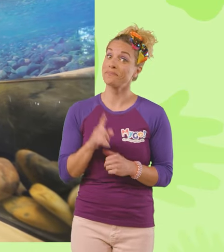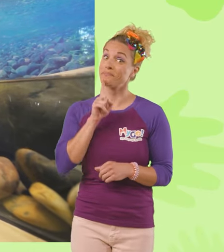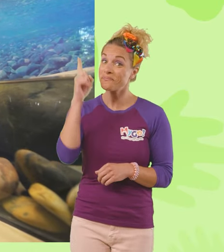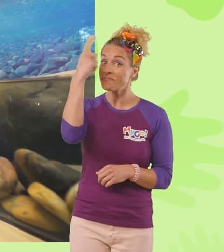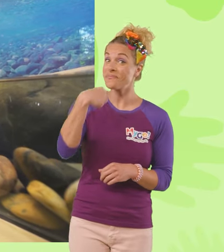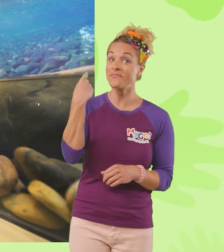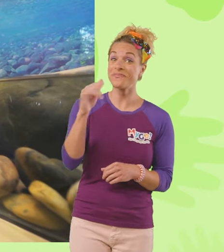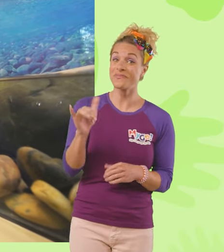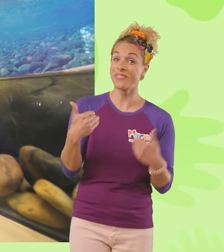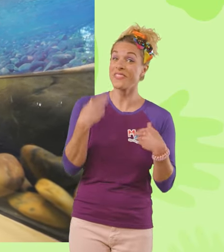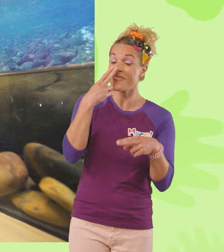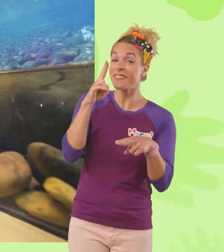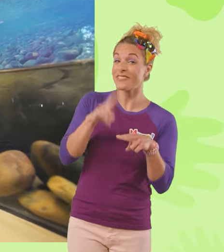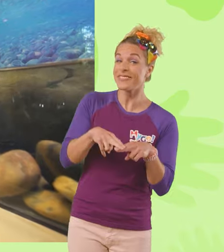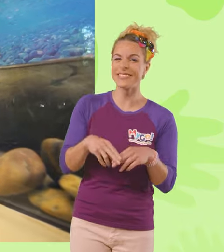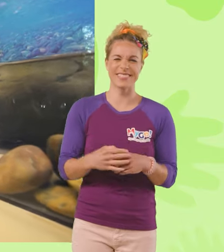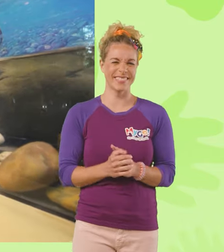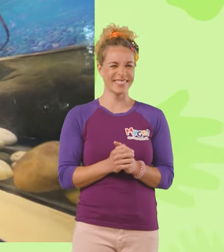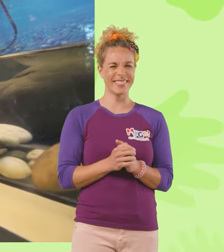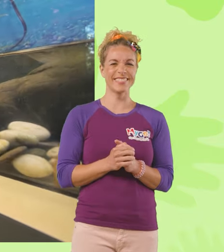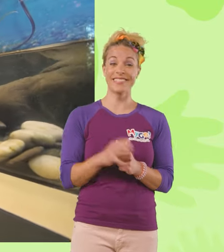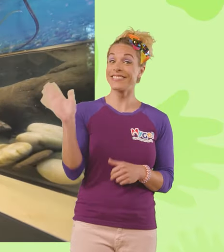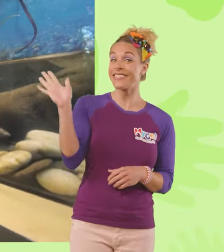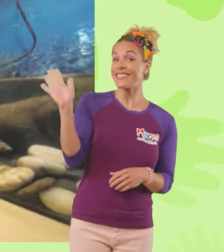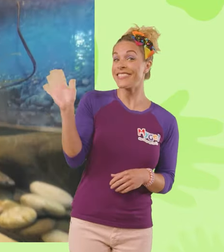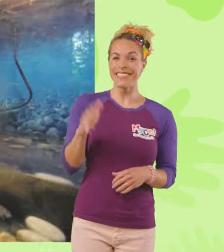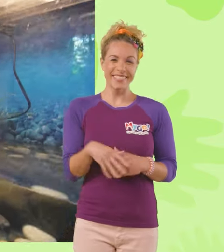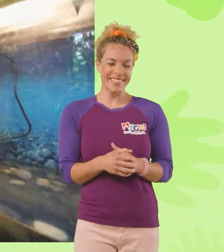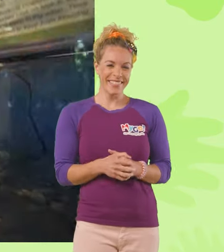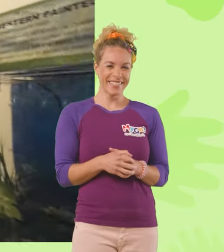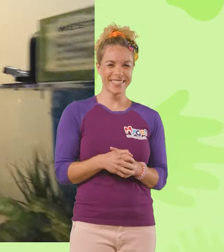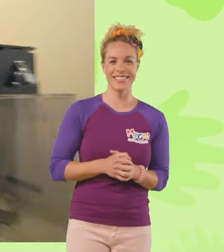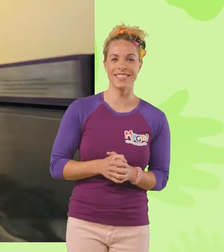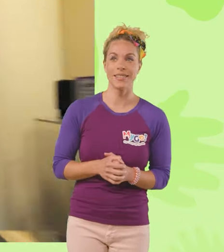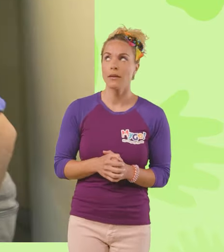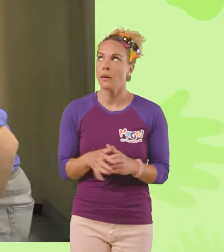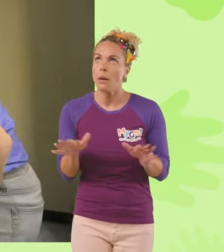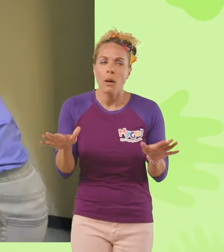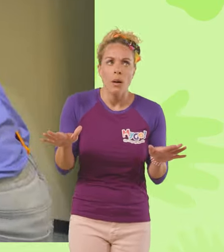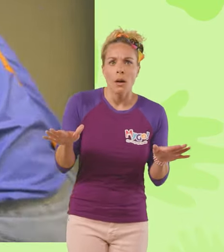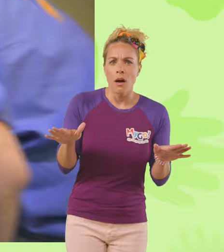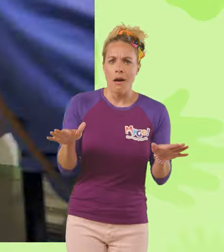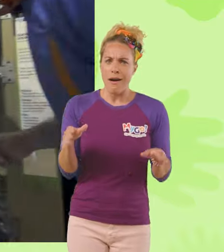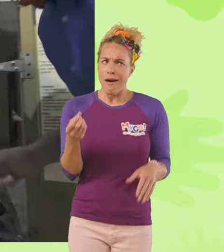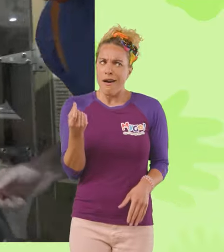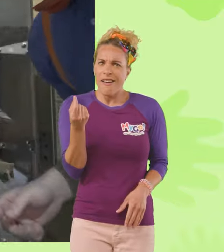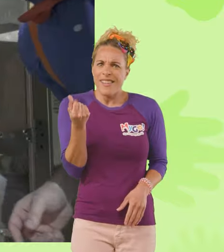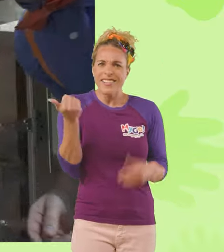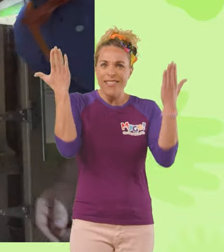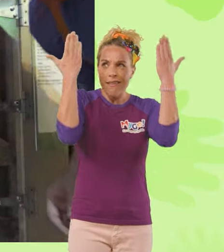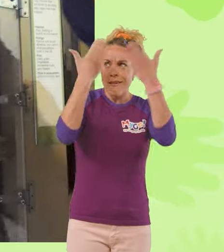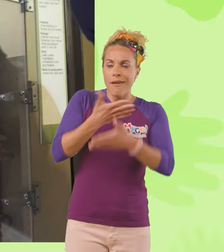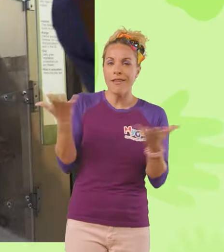You sure do look like you're having fun. See you later. Whoa. Whoa. It's